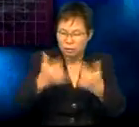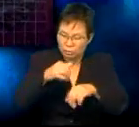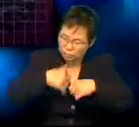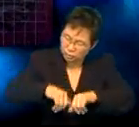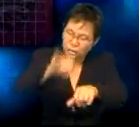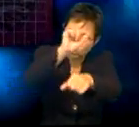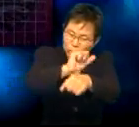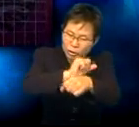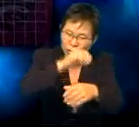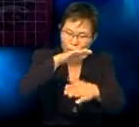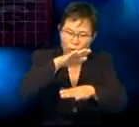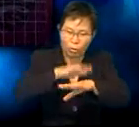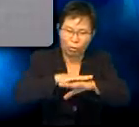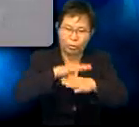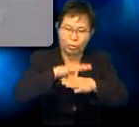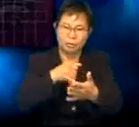it.